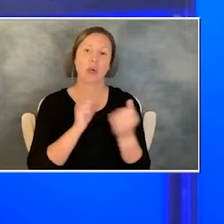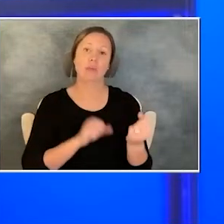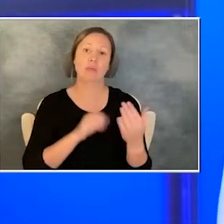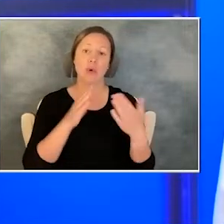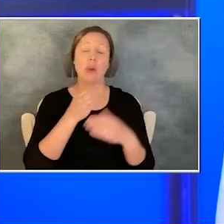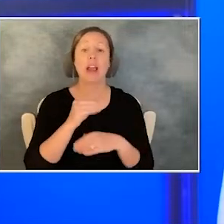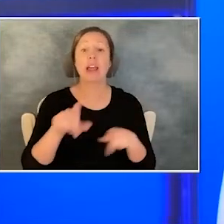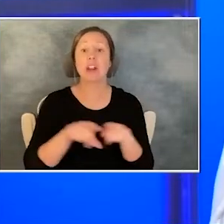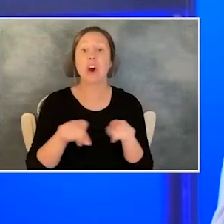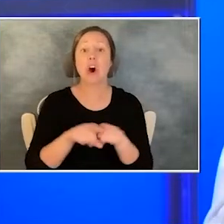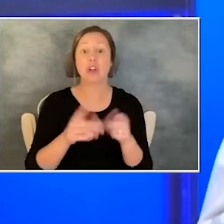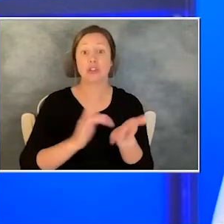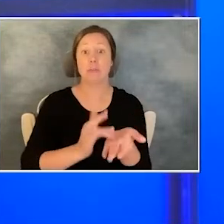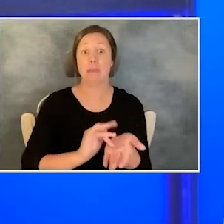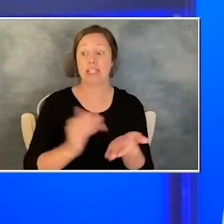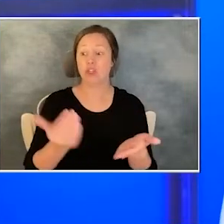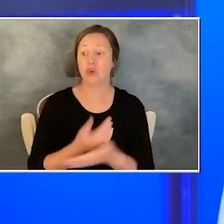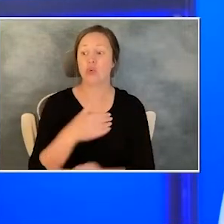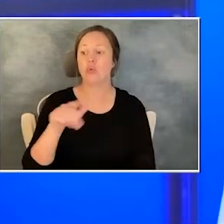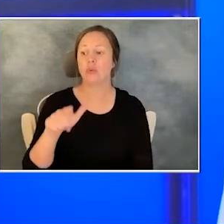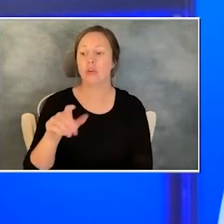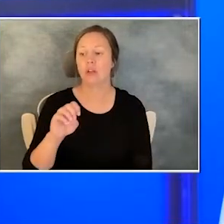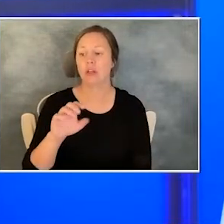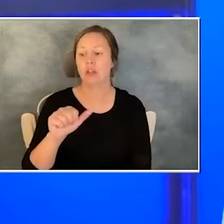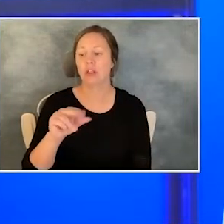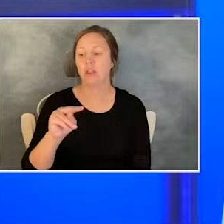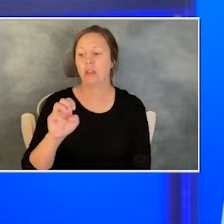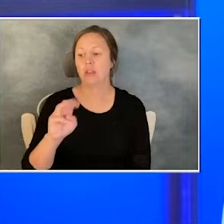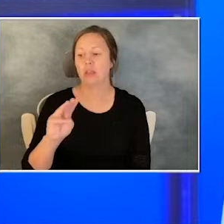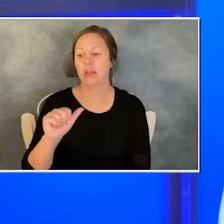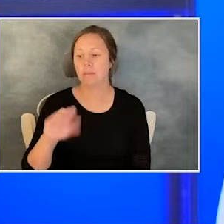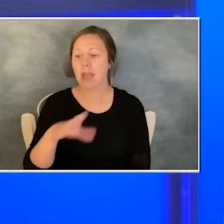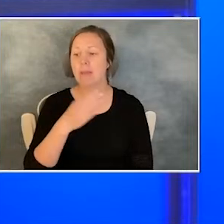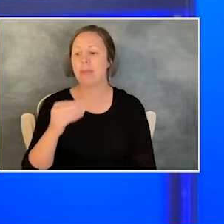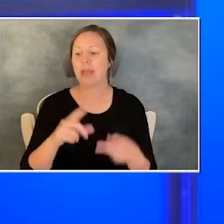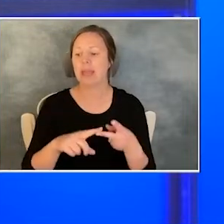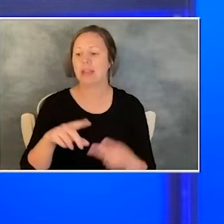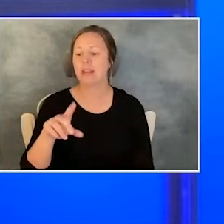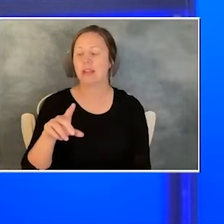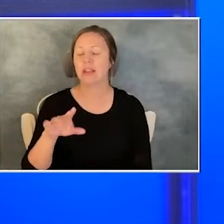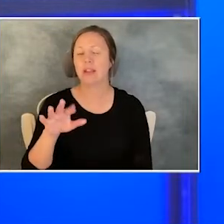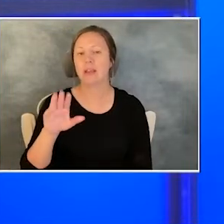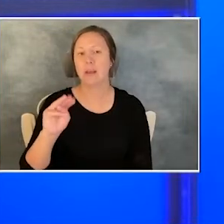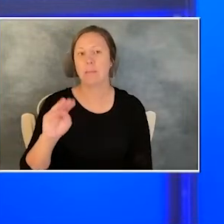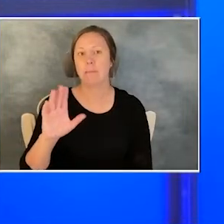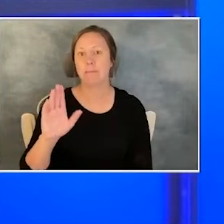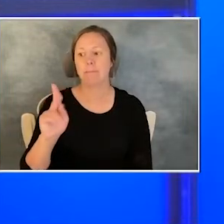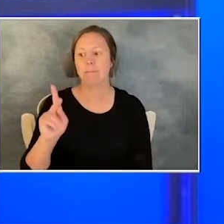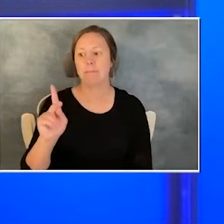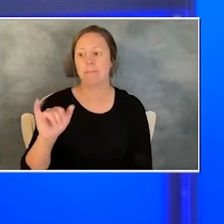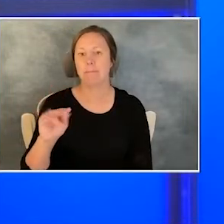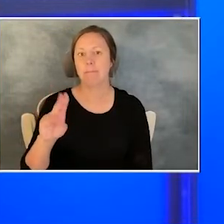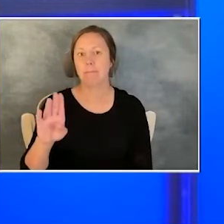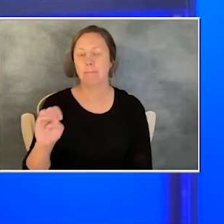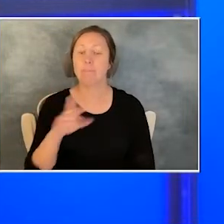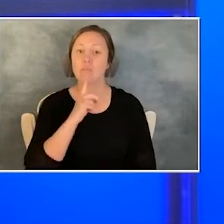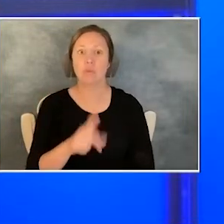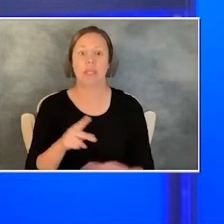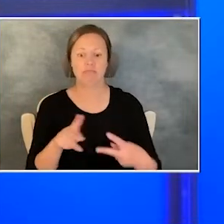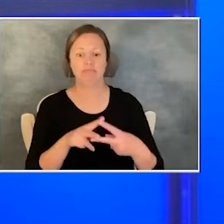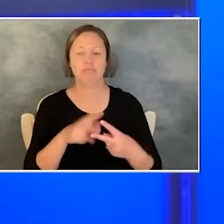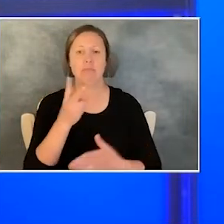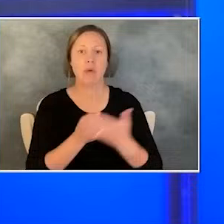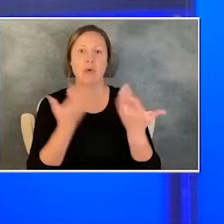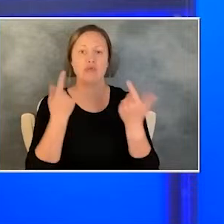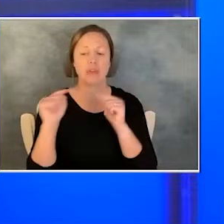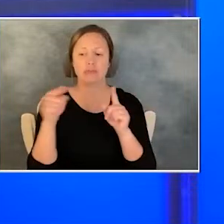or Leqembi, which is the one that'll be in the news a lot here in the next few weeks, goes after that amyloid and actually sort of tricks the